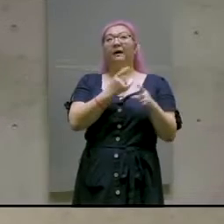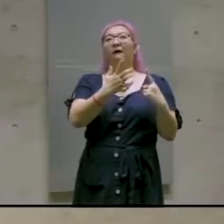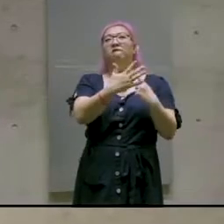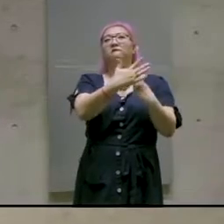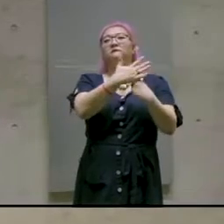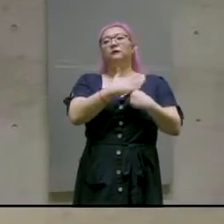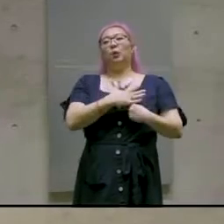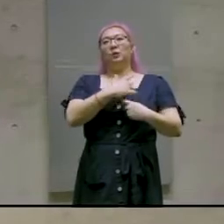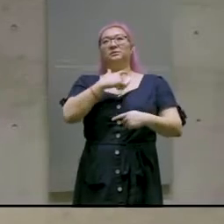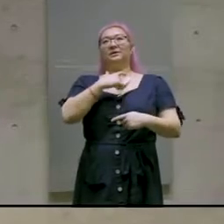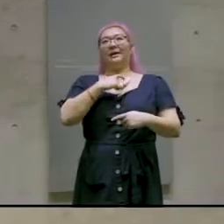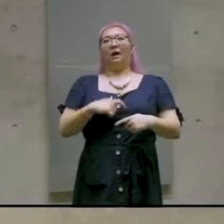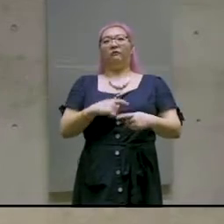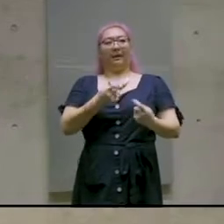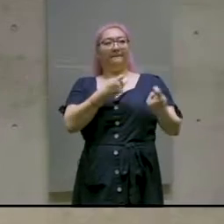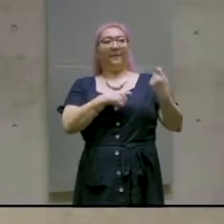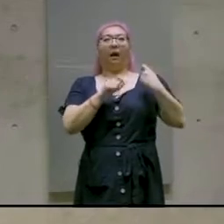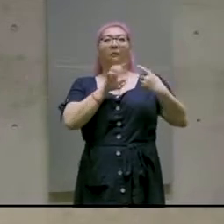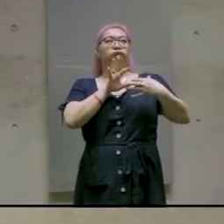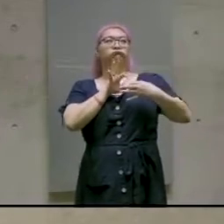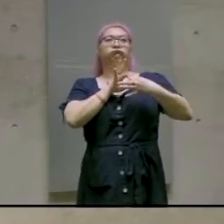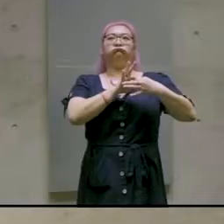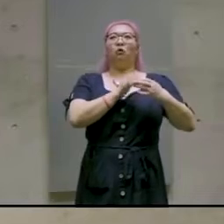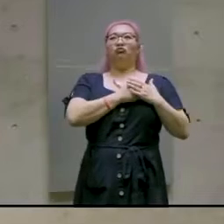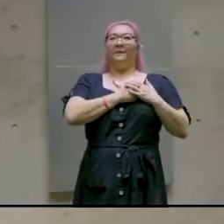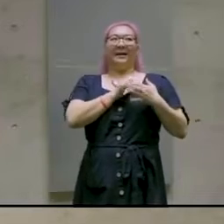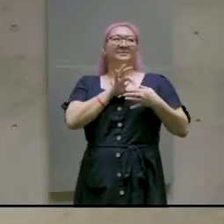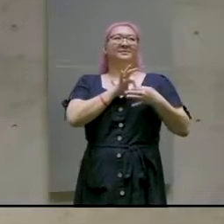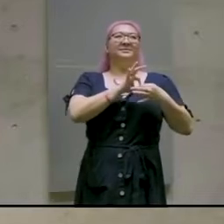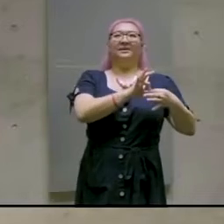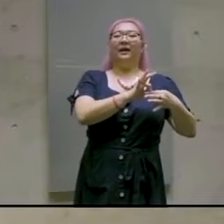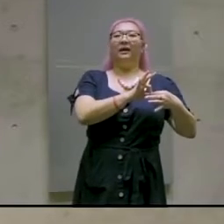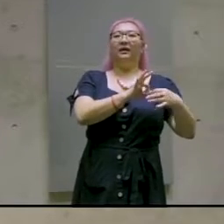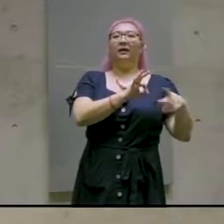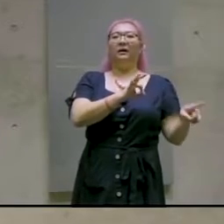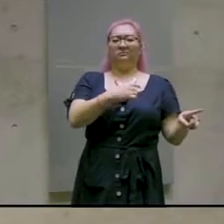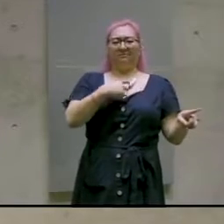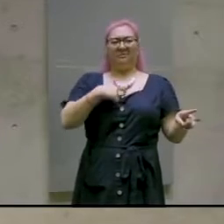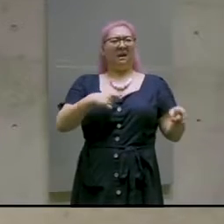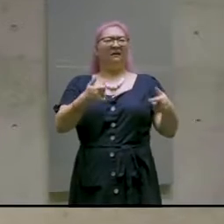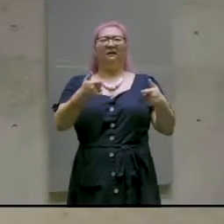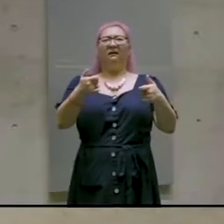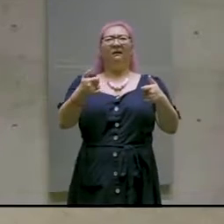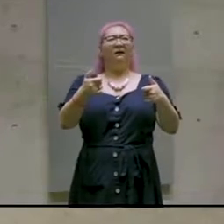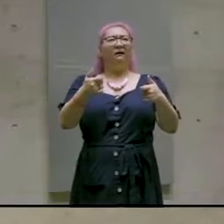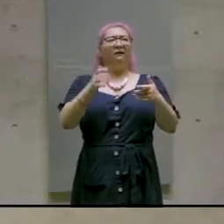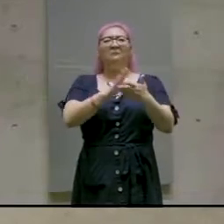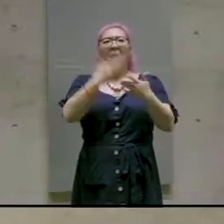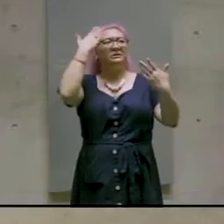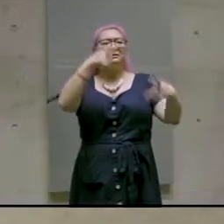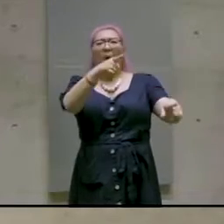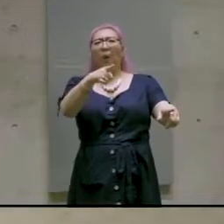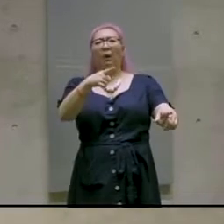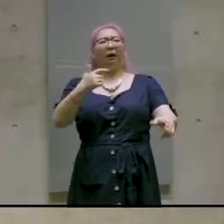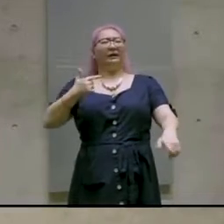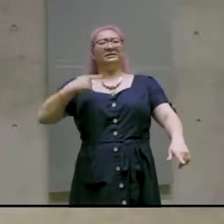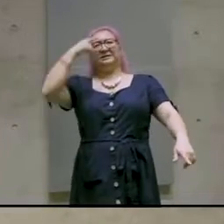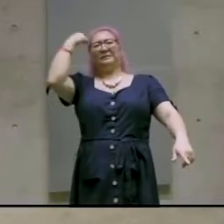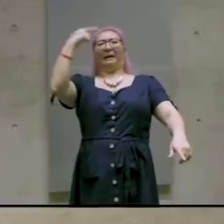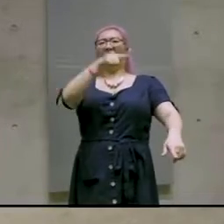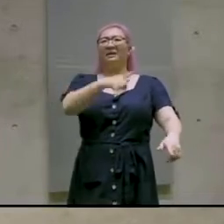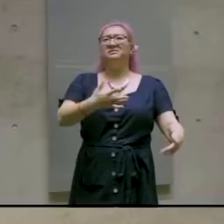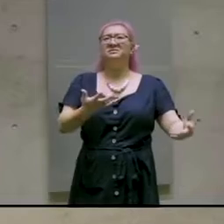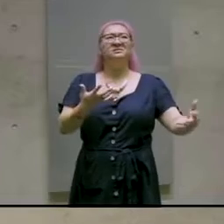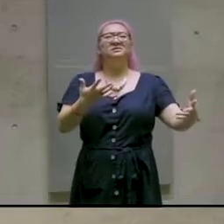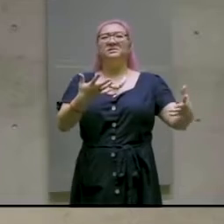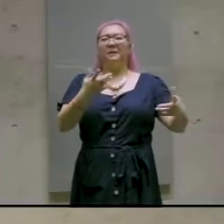romantic situation they hadn't intended to be, that can provoke kind of distrust in that game's ability to signal itself effectively. It can kind of jar,